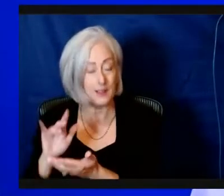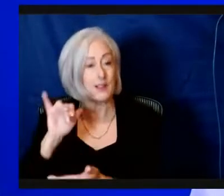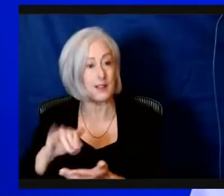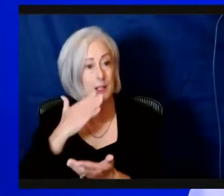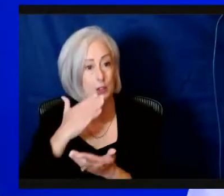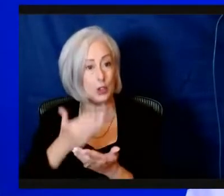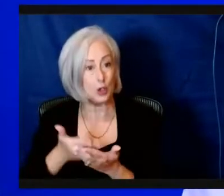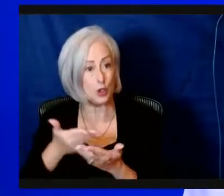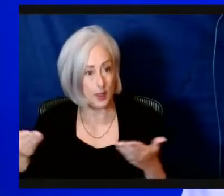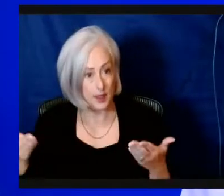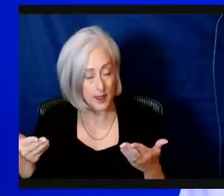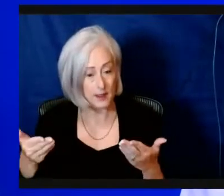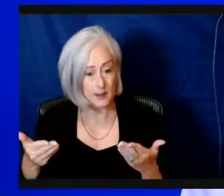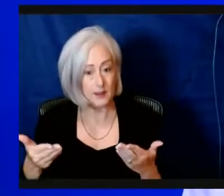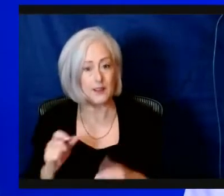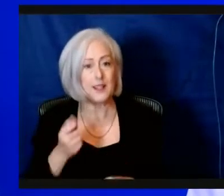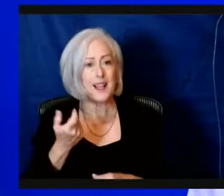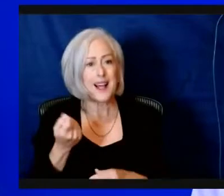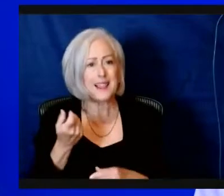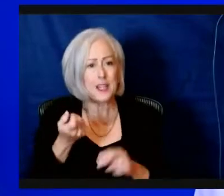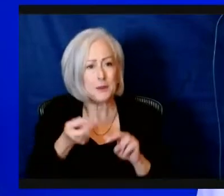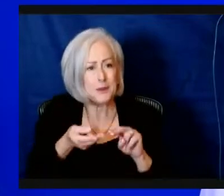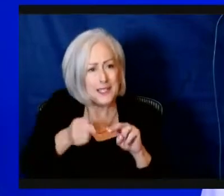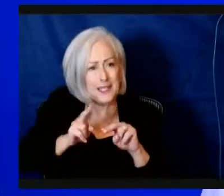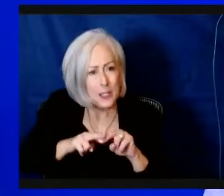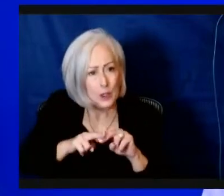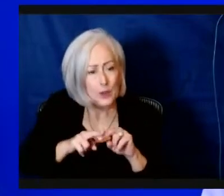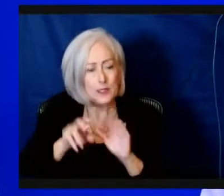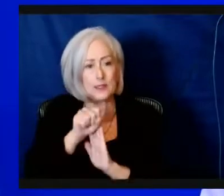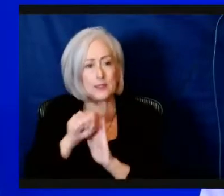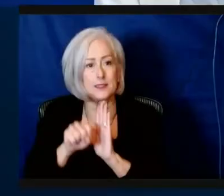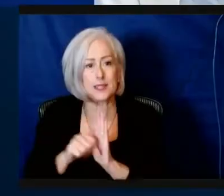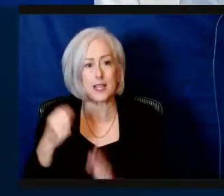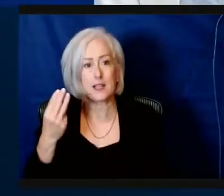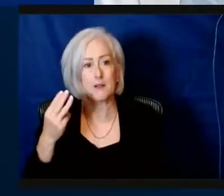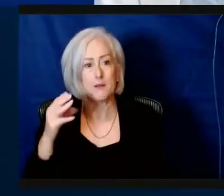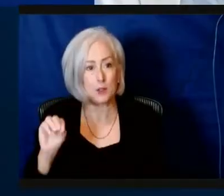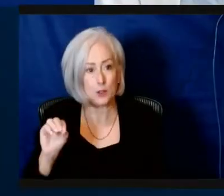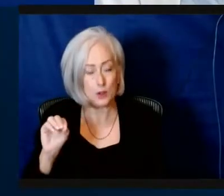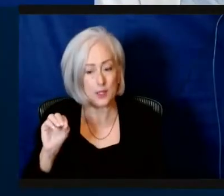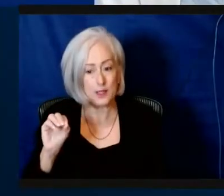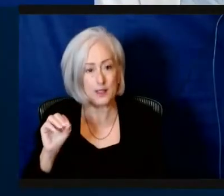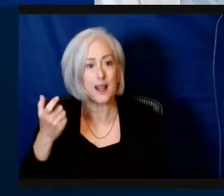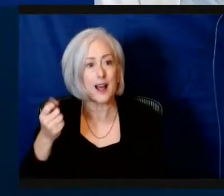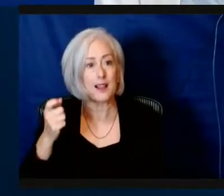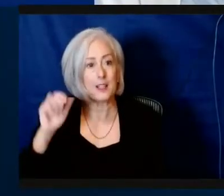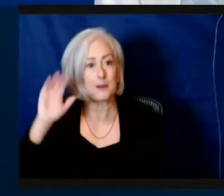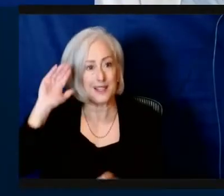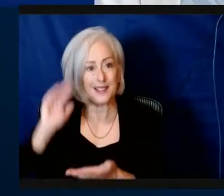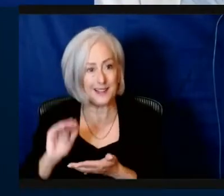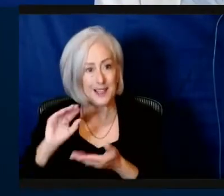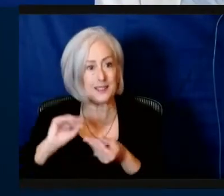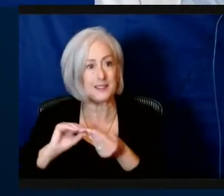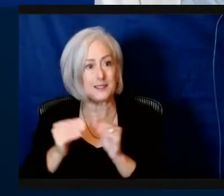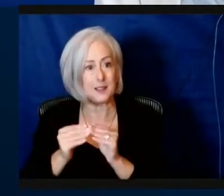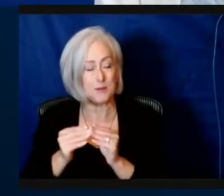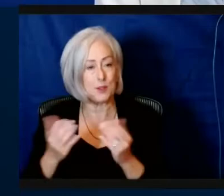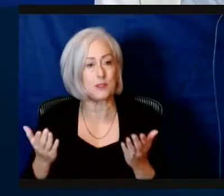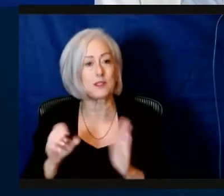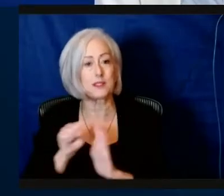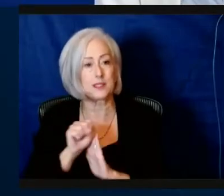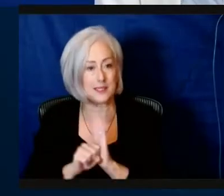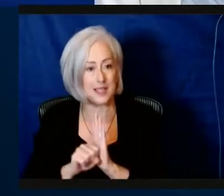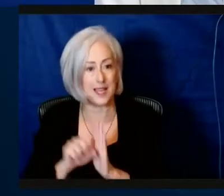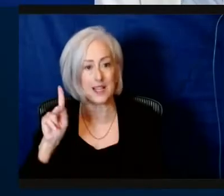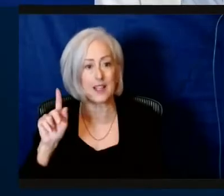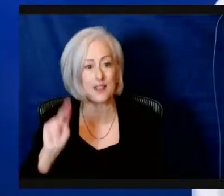bit trending up in Missouri from their data and a little bit trending down in Kansas. But Yeah, it is actually good news. And Yeah. just to say, 19 patients back in the